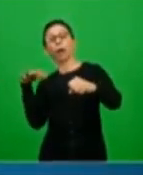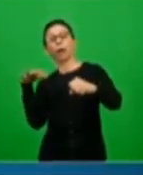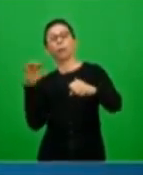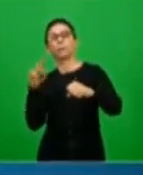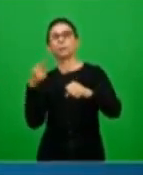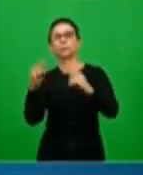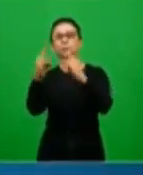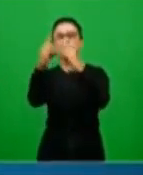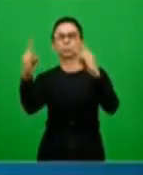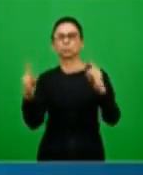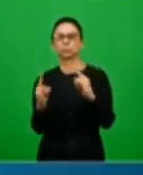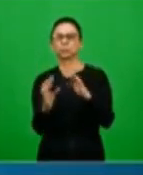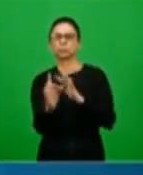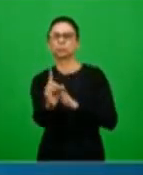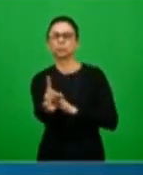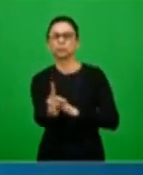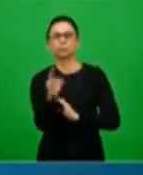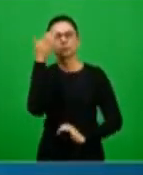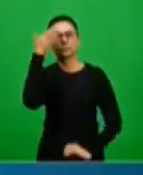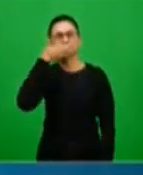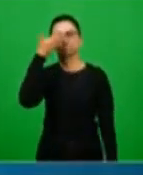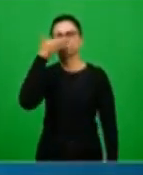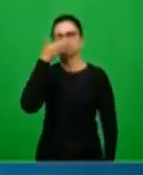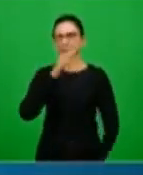tent of congregation, nobody would see him.